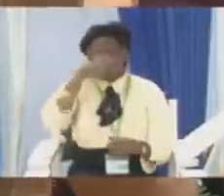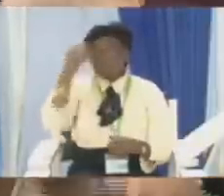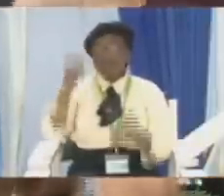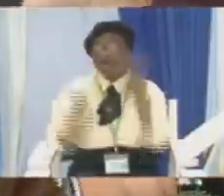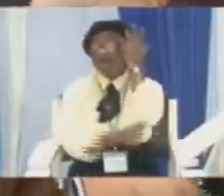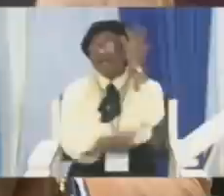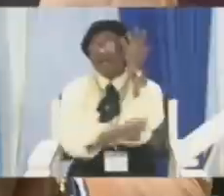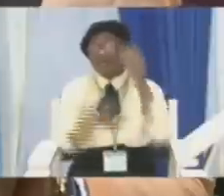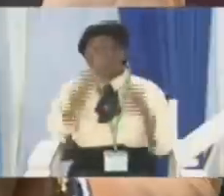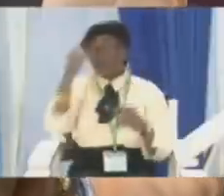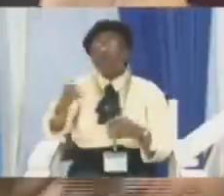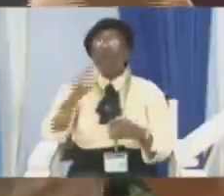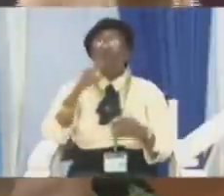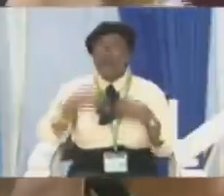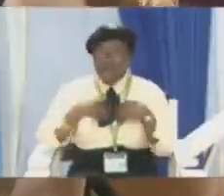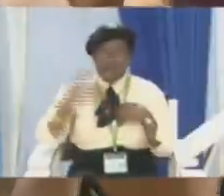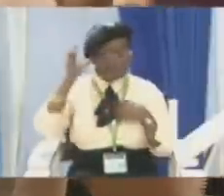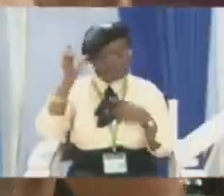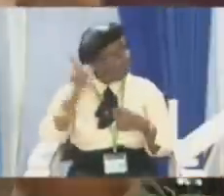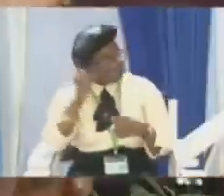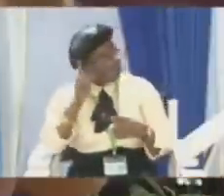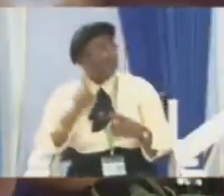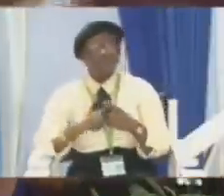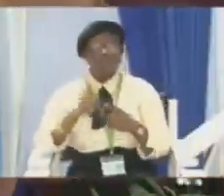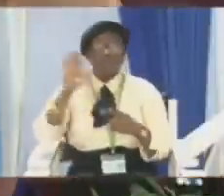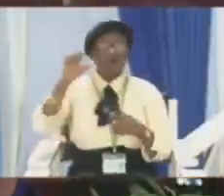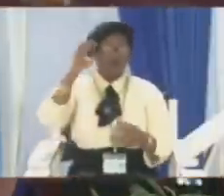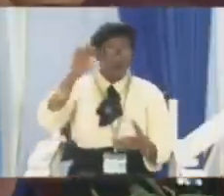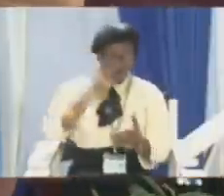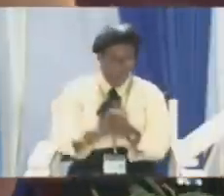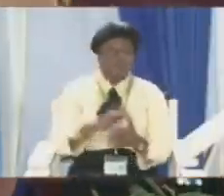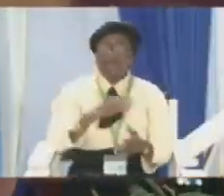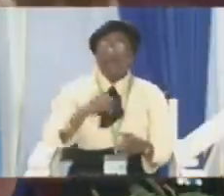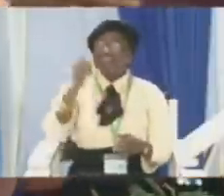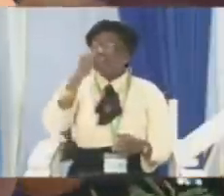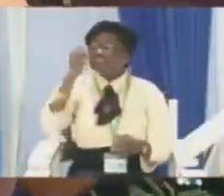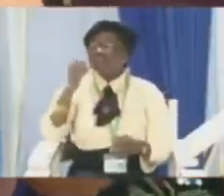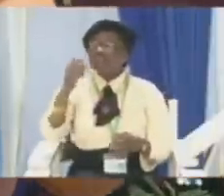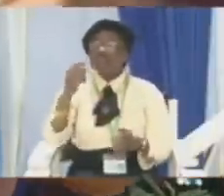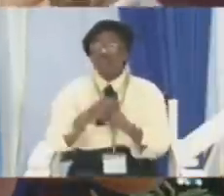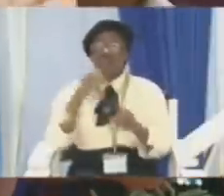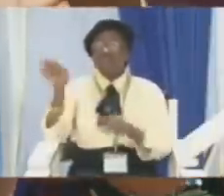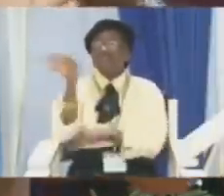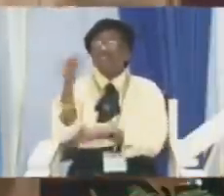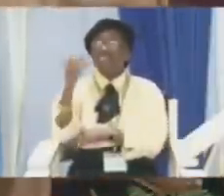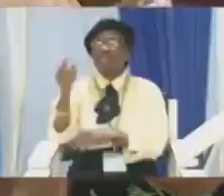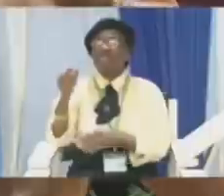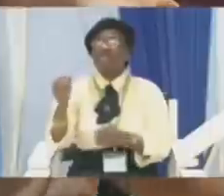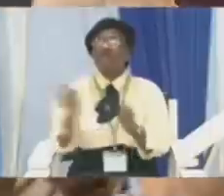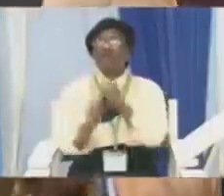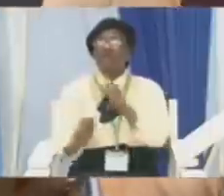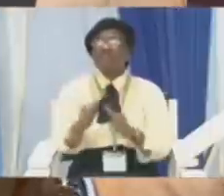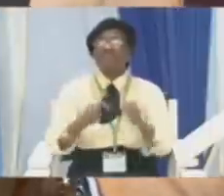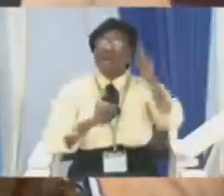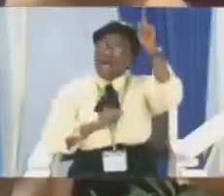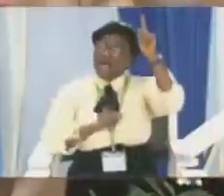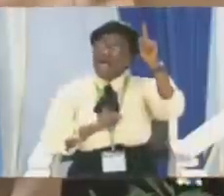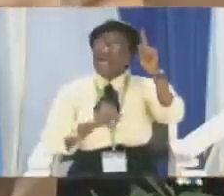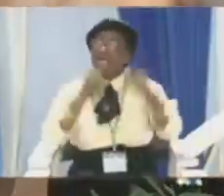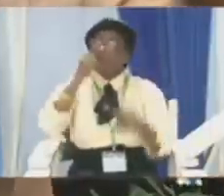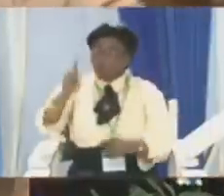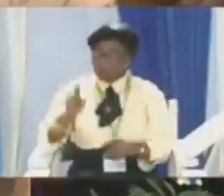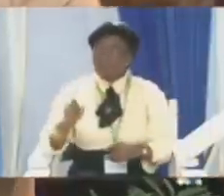the voice of thy wife, and hast eaten of the tree which I command thee, saying, thou shalt not eat of